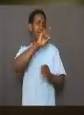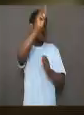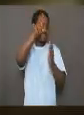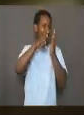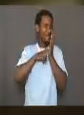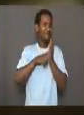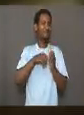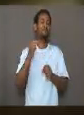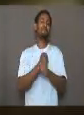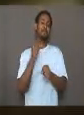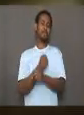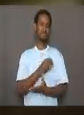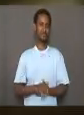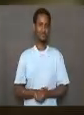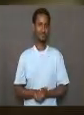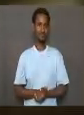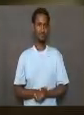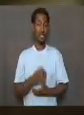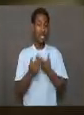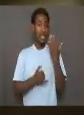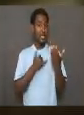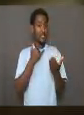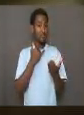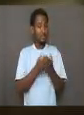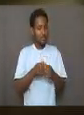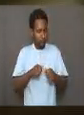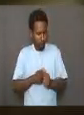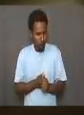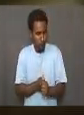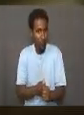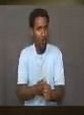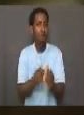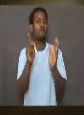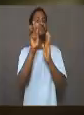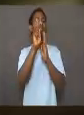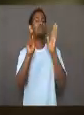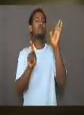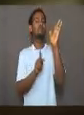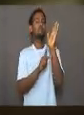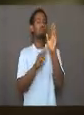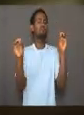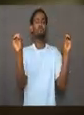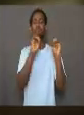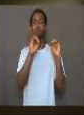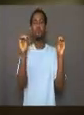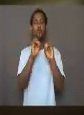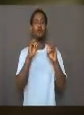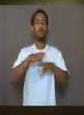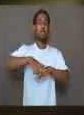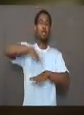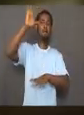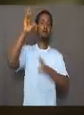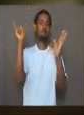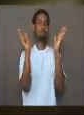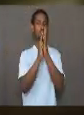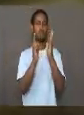for its actions. It must follow the principle that no one is above the